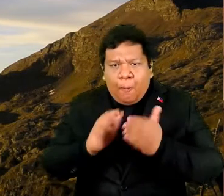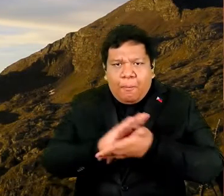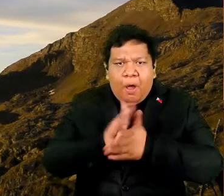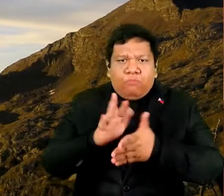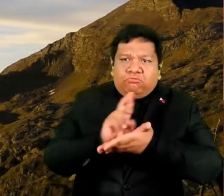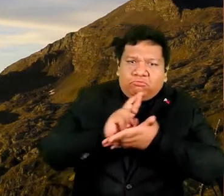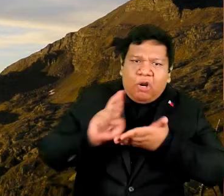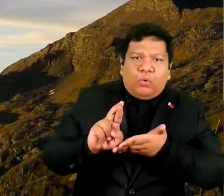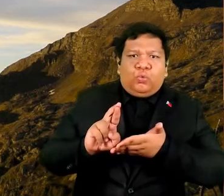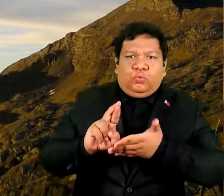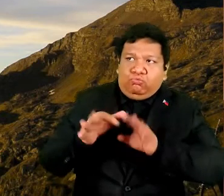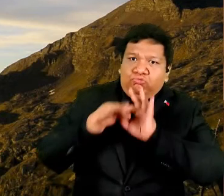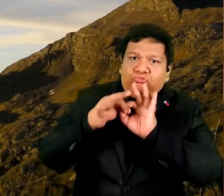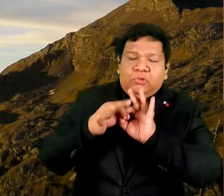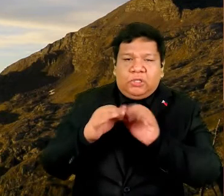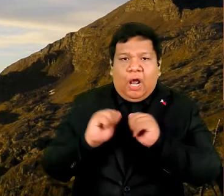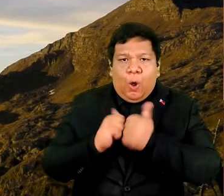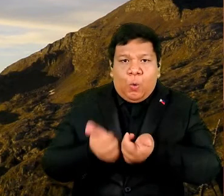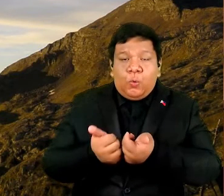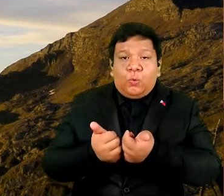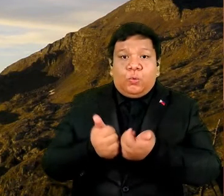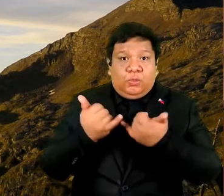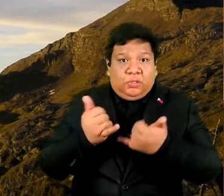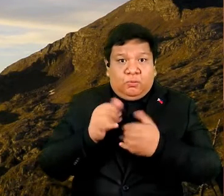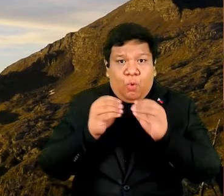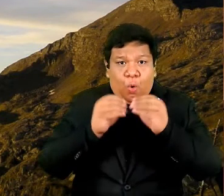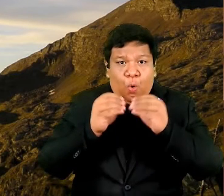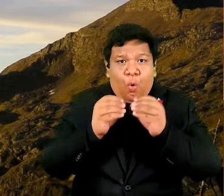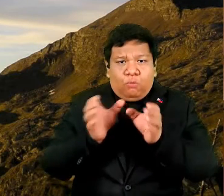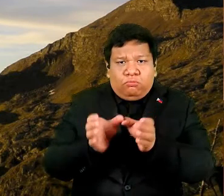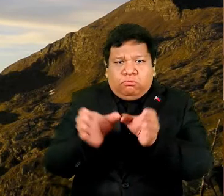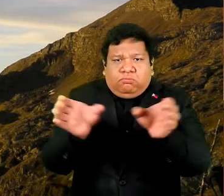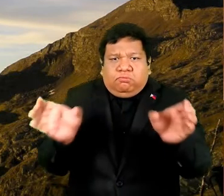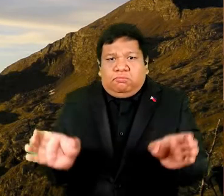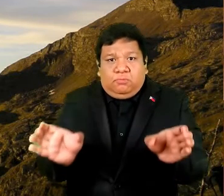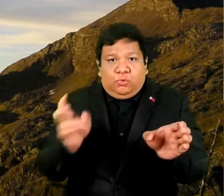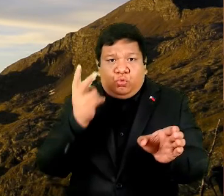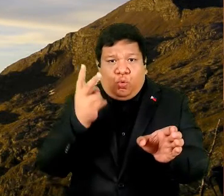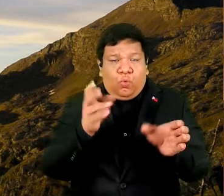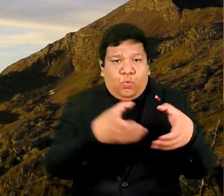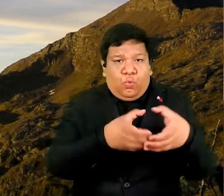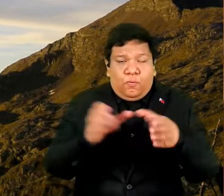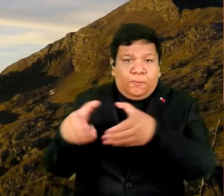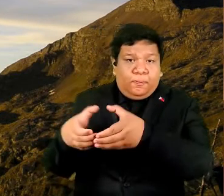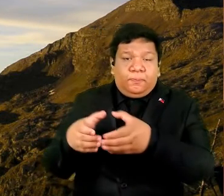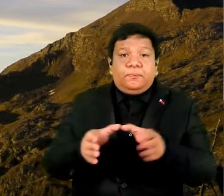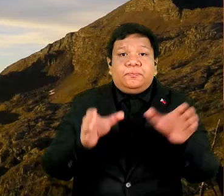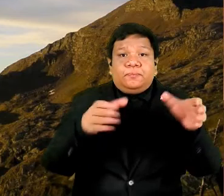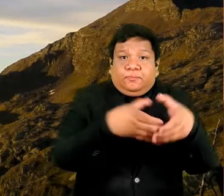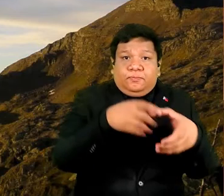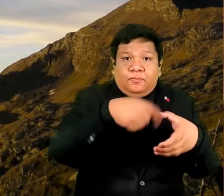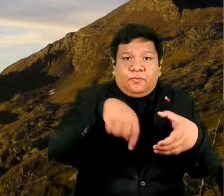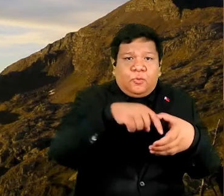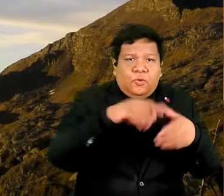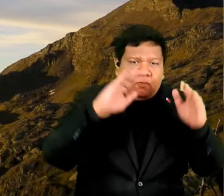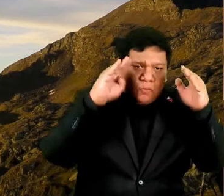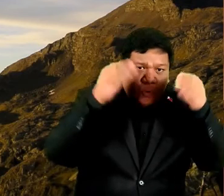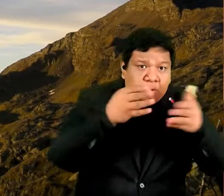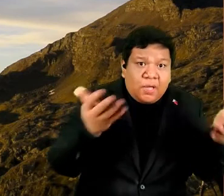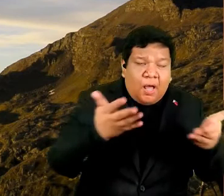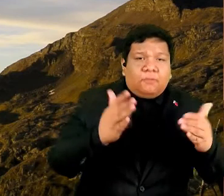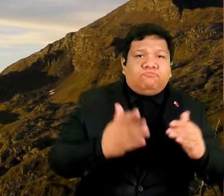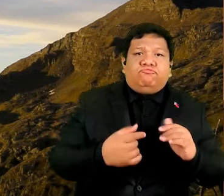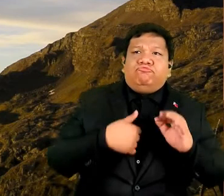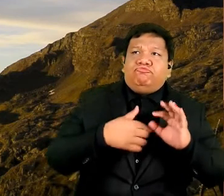God. And in these two chapters, he further broke them into two categories. The first category focuses on our